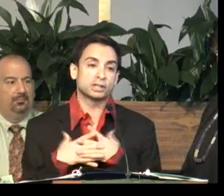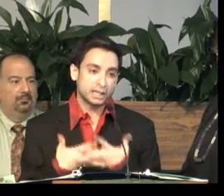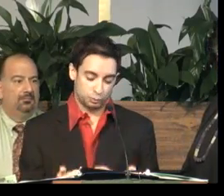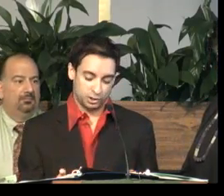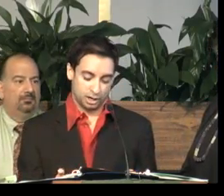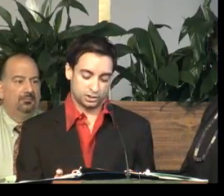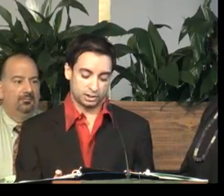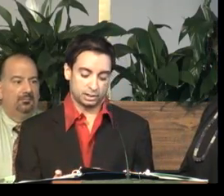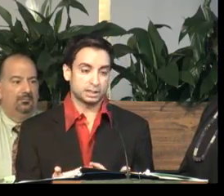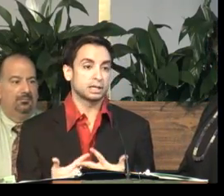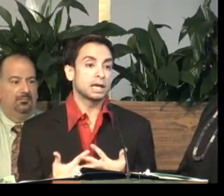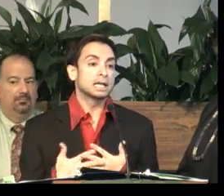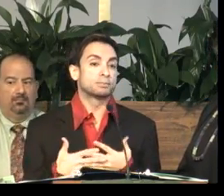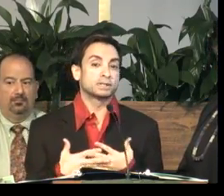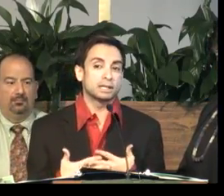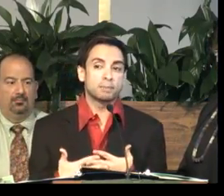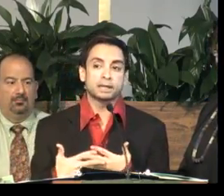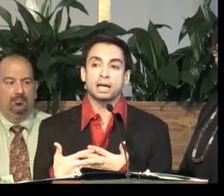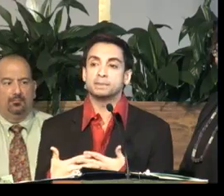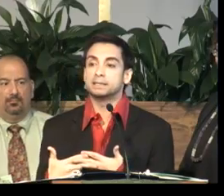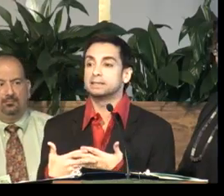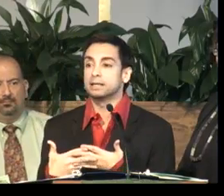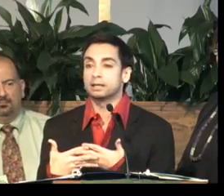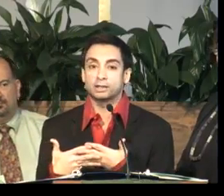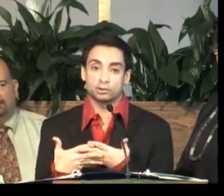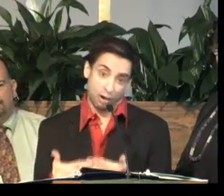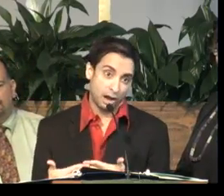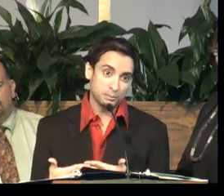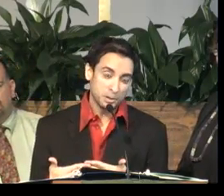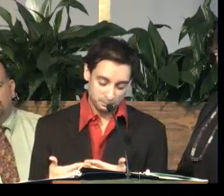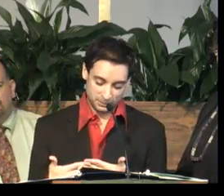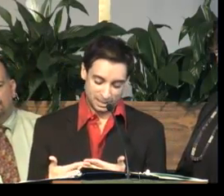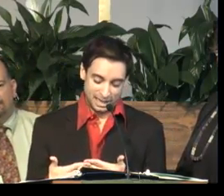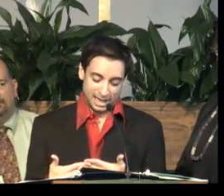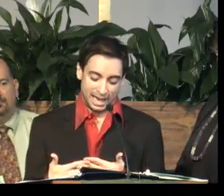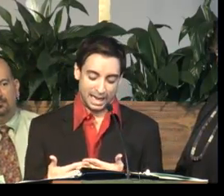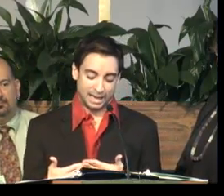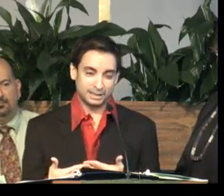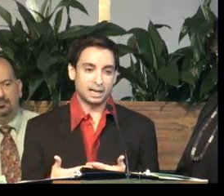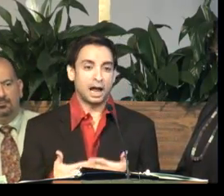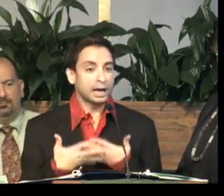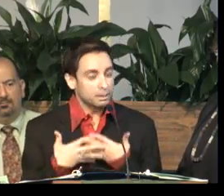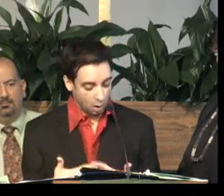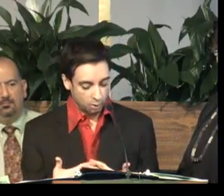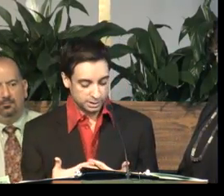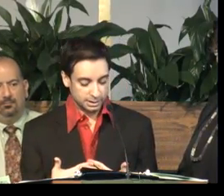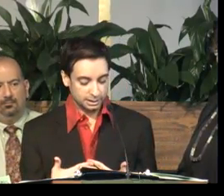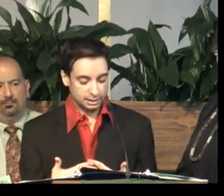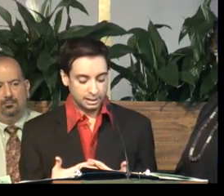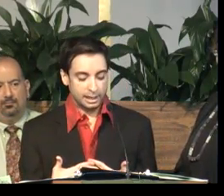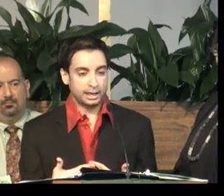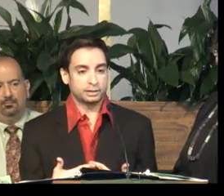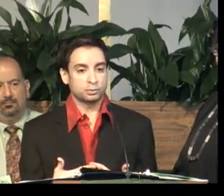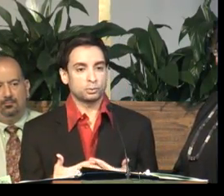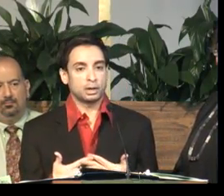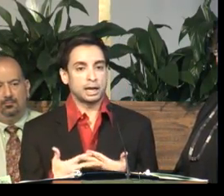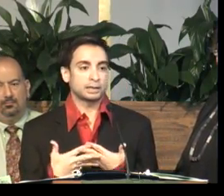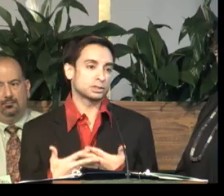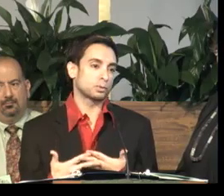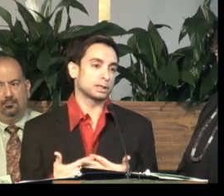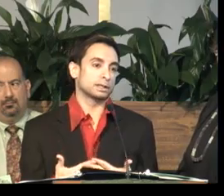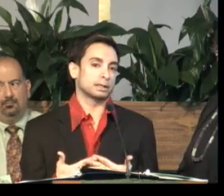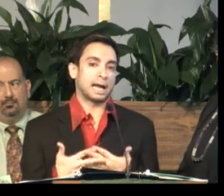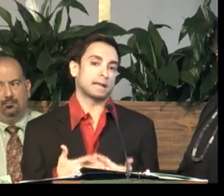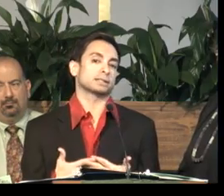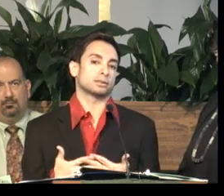It's a stage production. It's presented by the MCCLA tribe, and I am hosting, and I